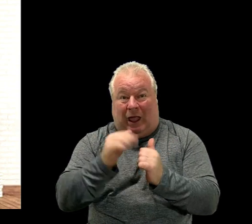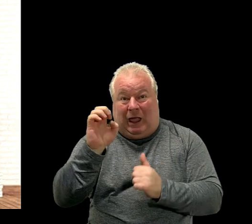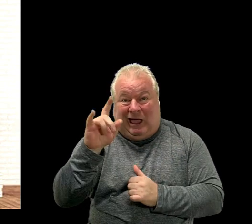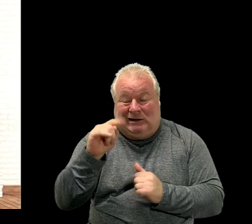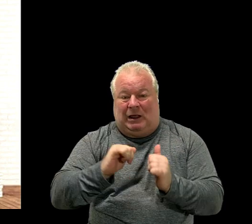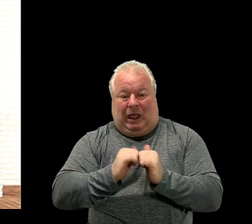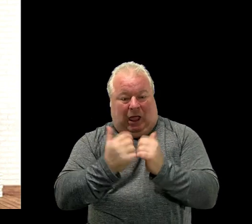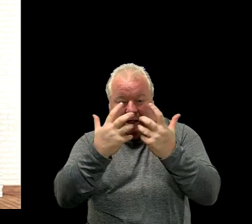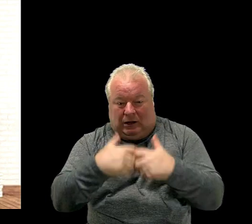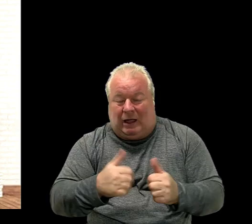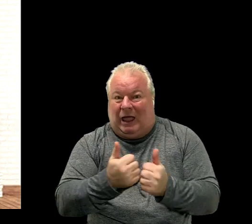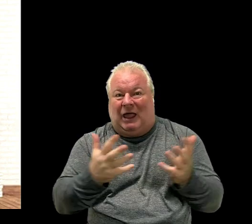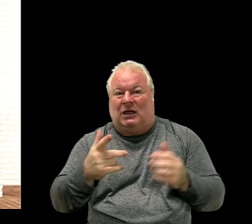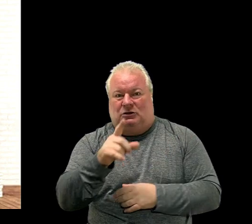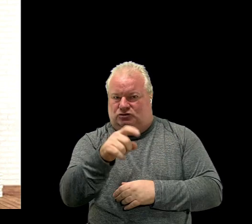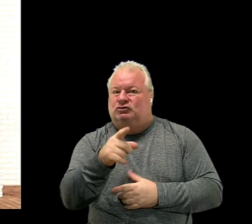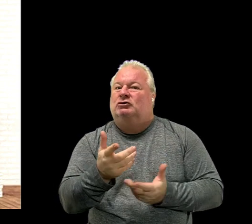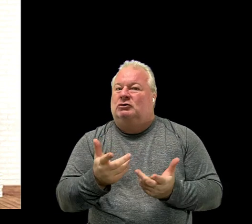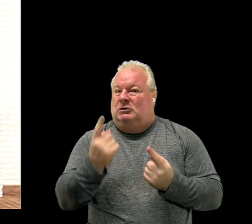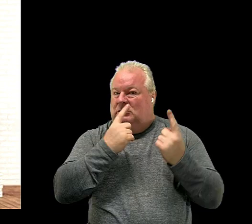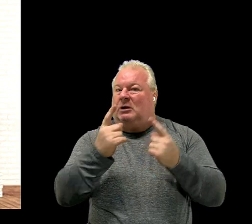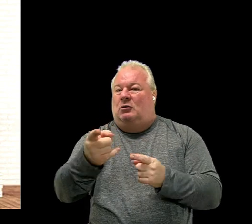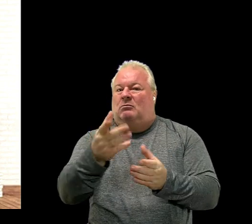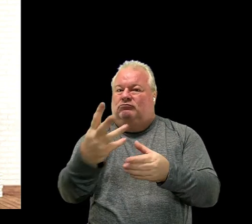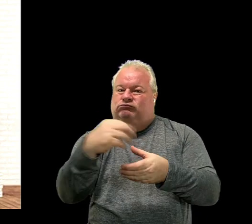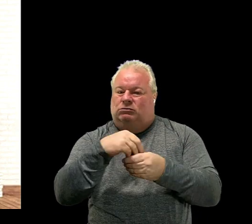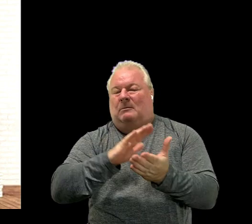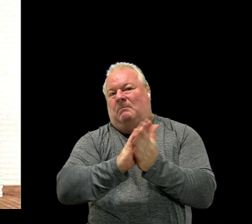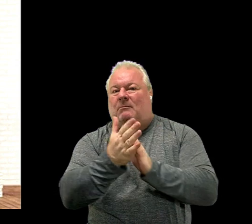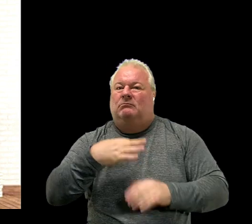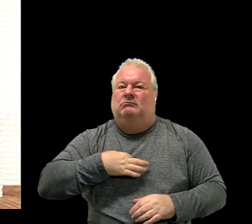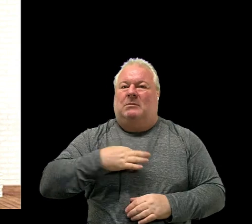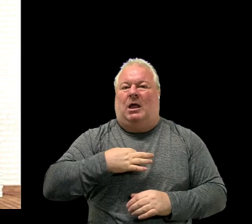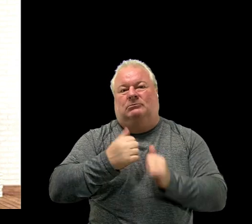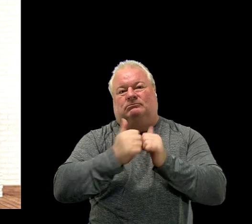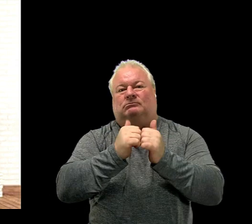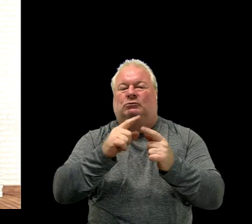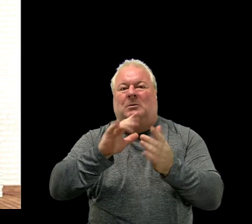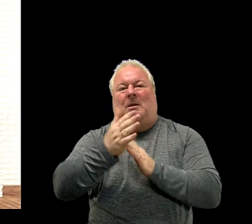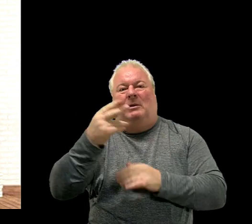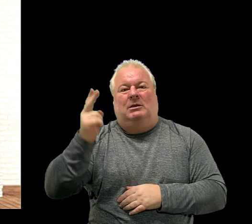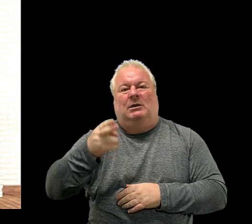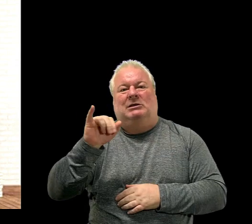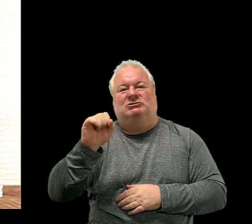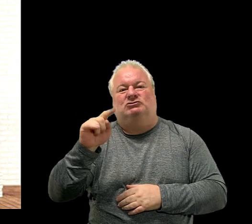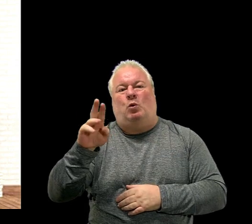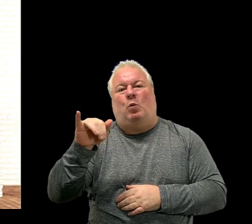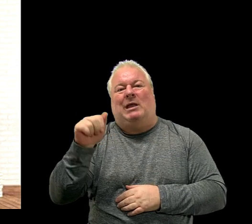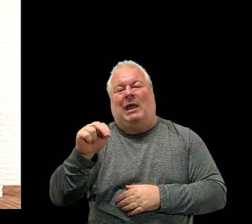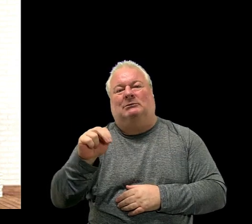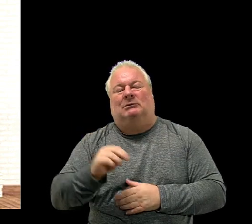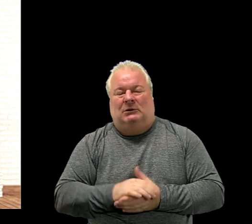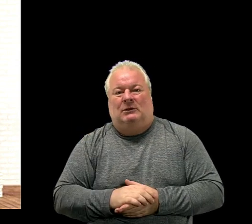this happen, you should consider being our historian. So to end, I'm going to show you